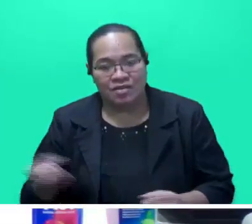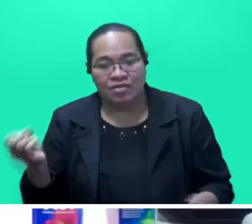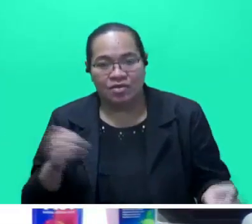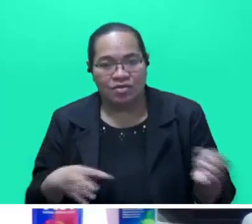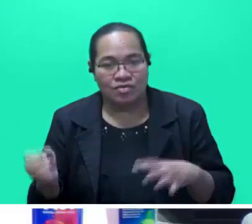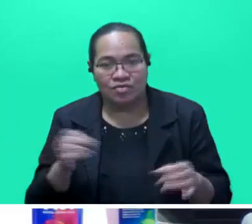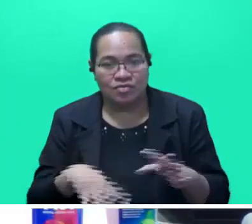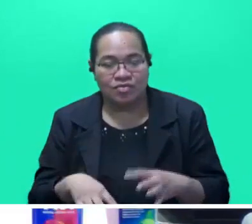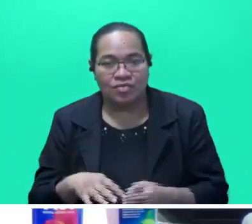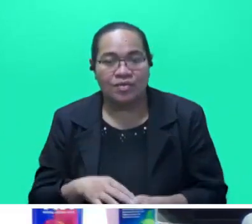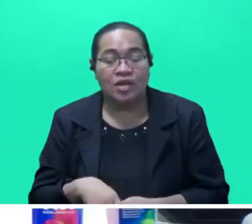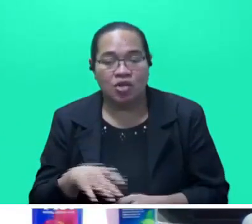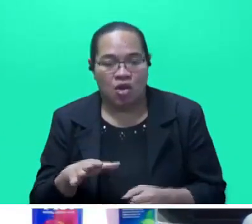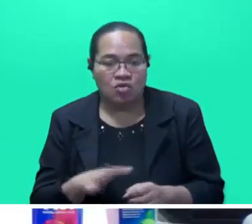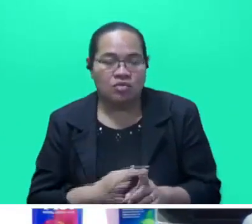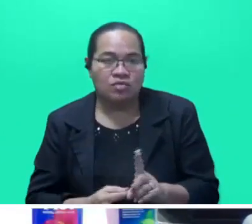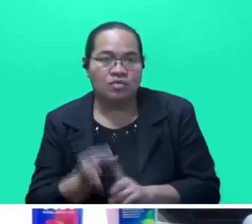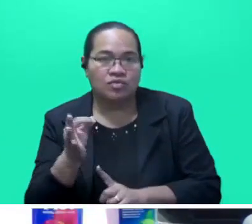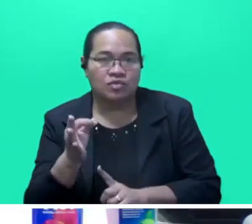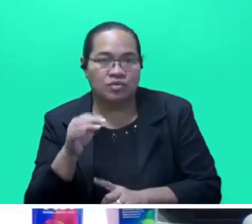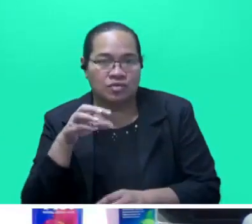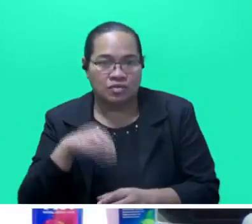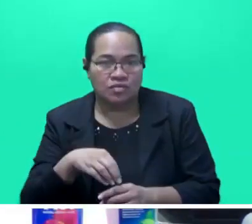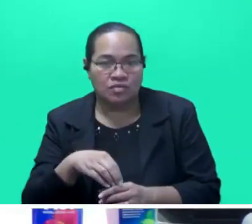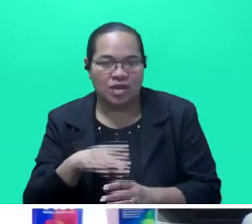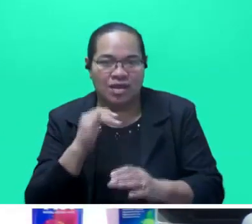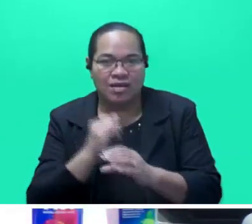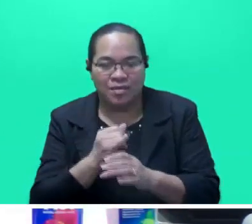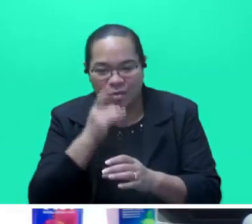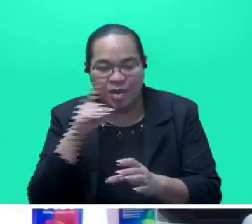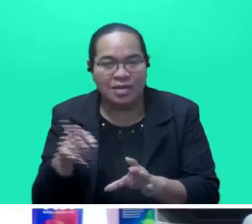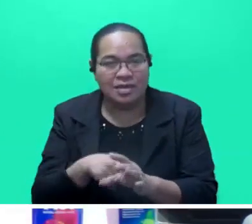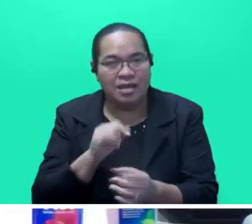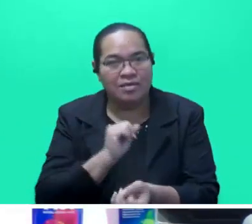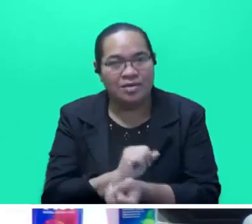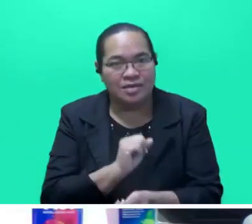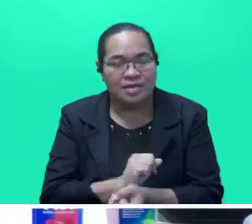limelight as how the rehabilitation program should be administered effectively.